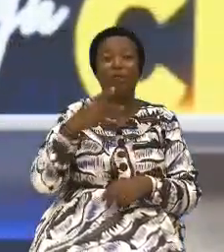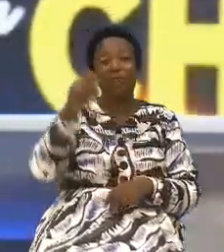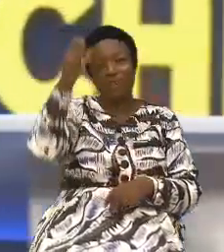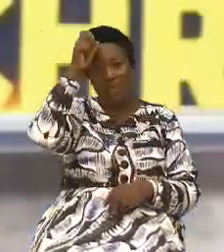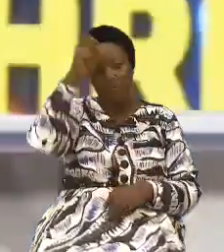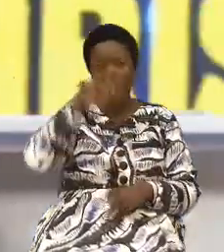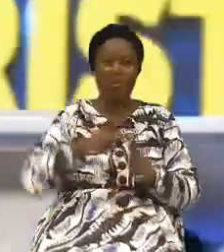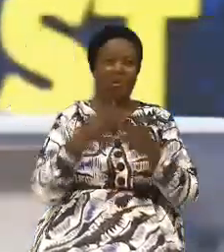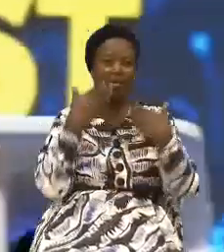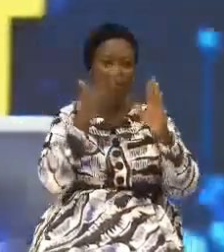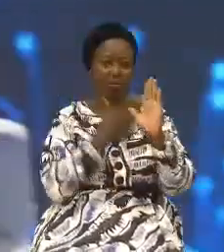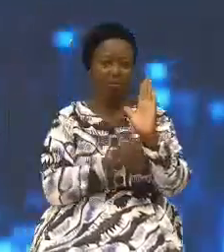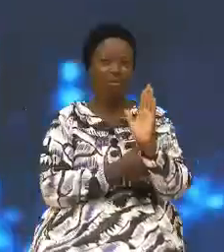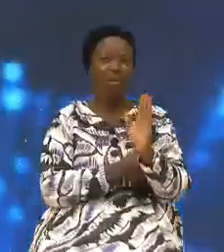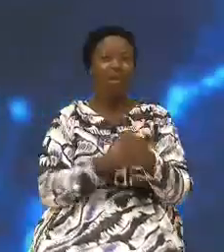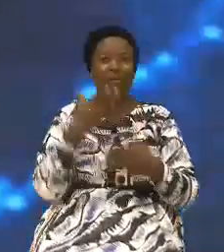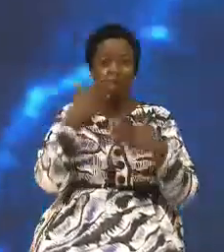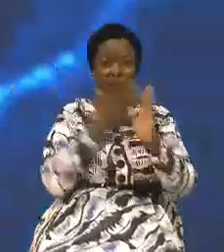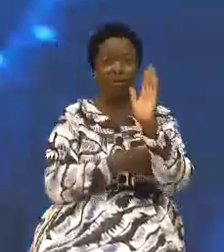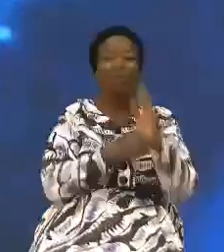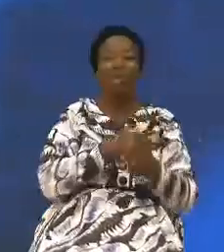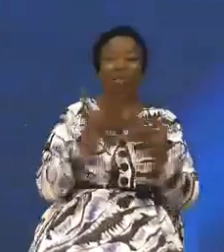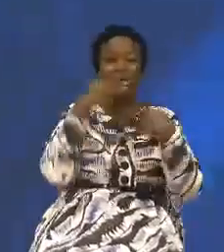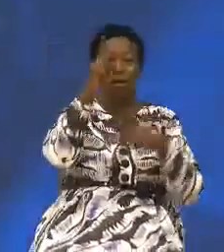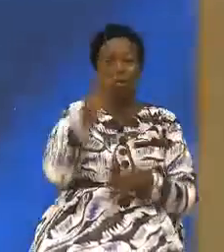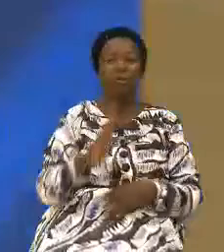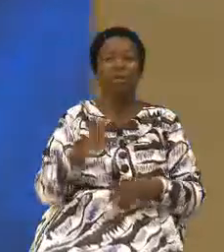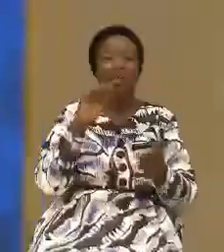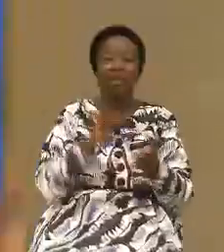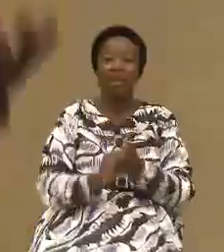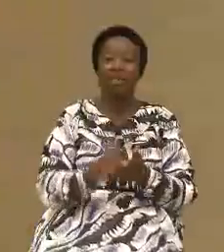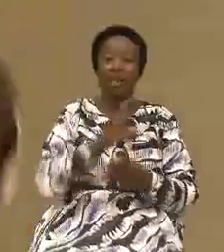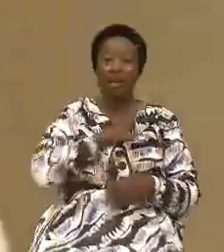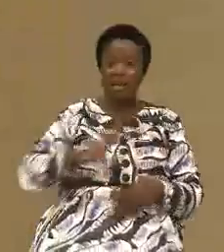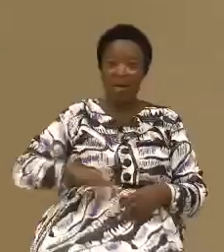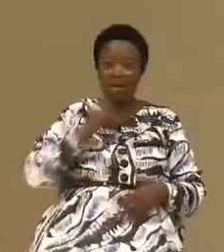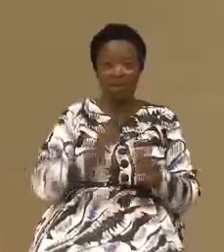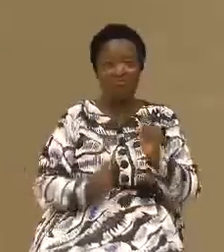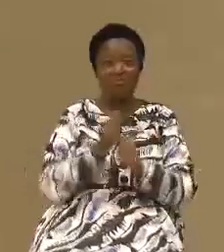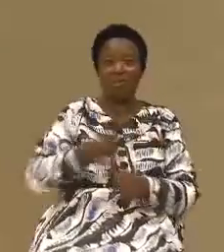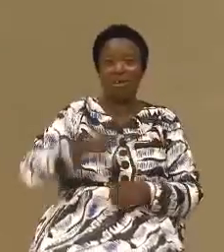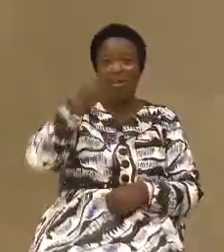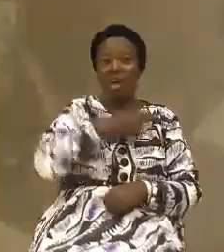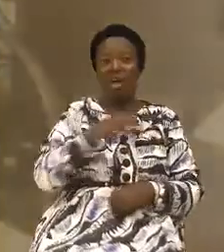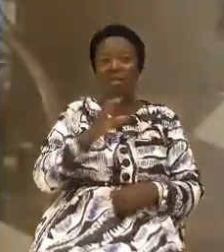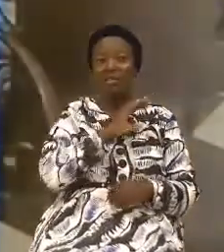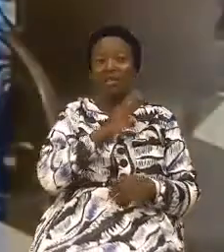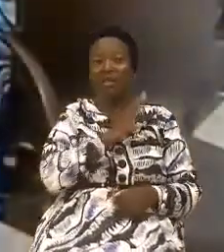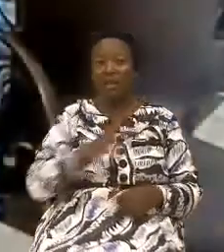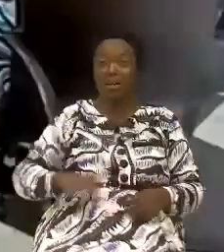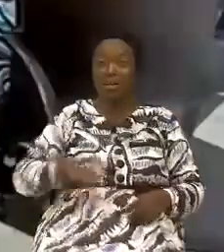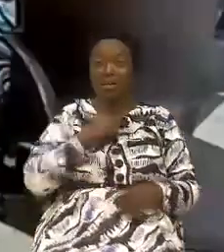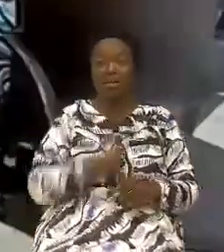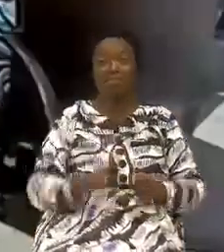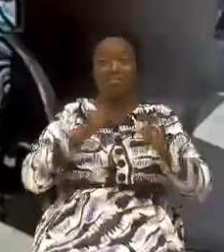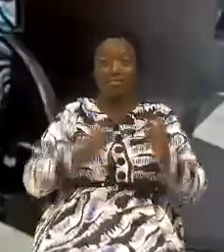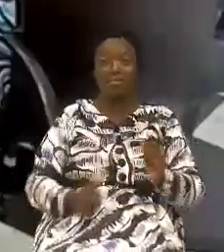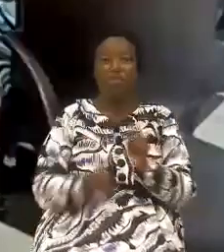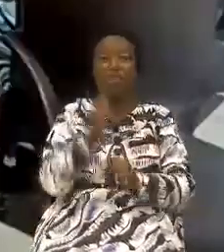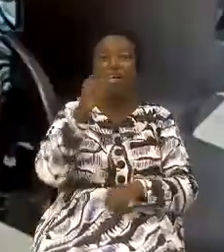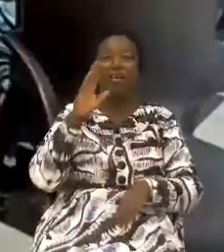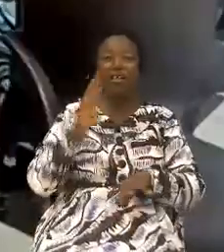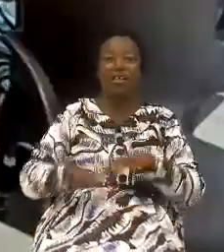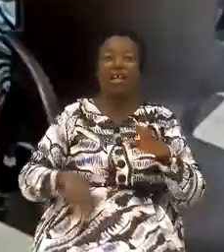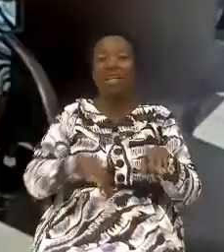God, Christ is greater. Christ is higher. Christ is stronger than any demon, any